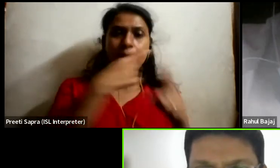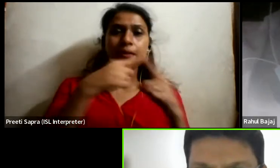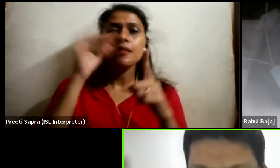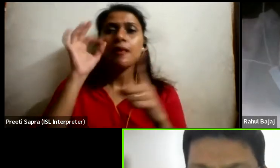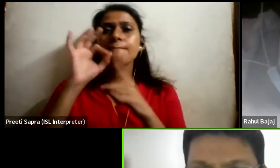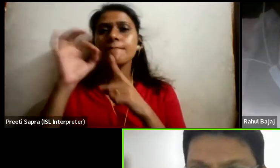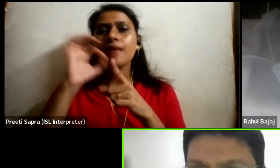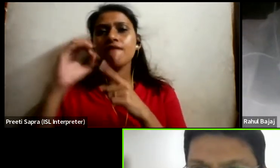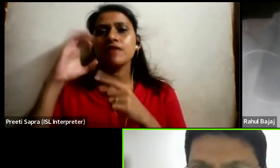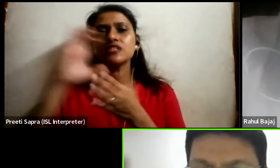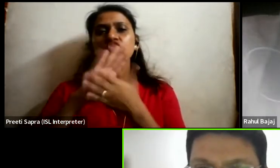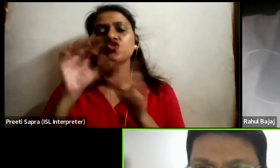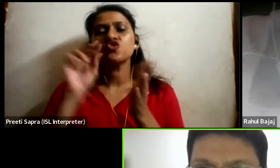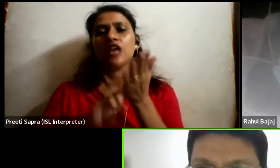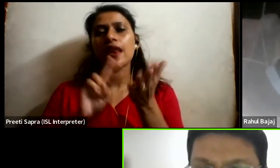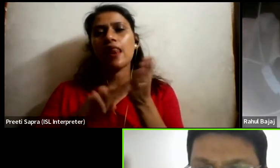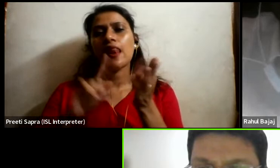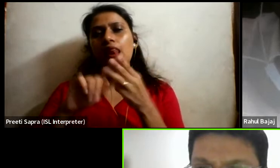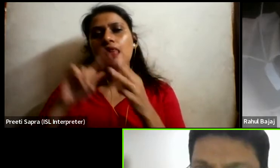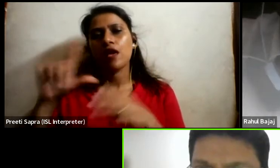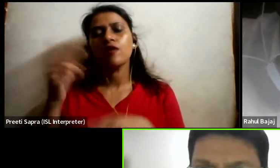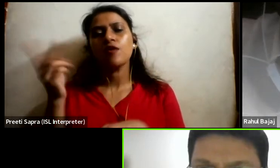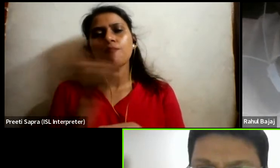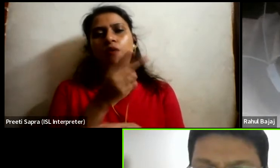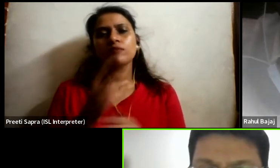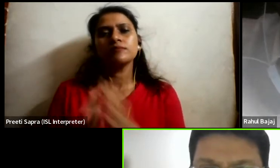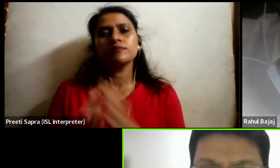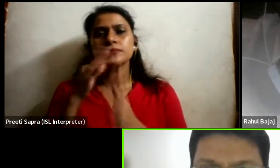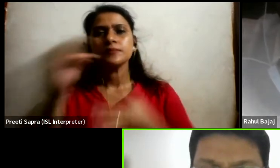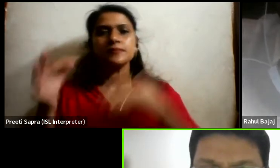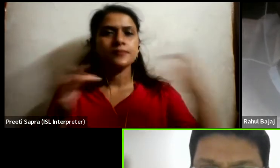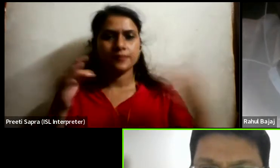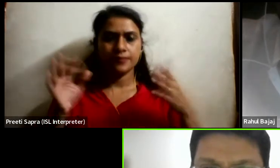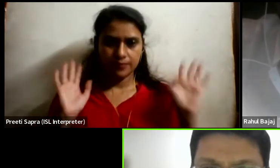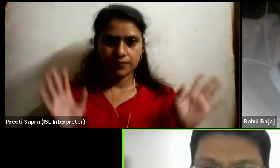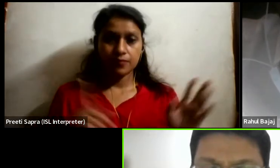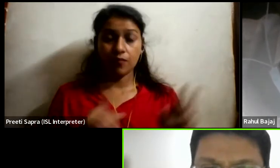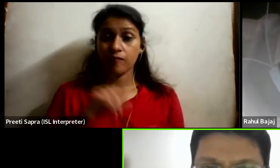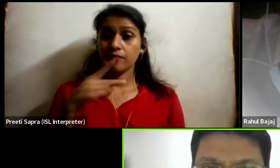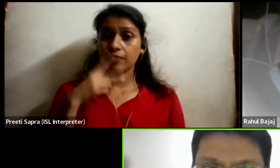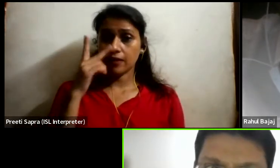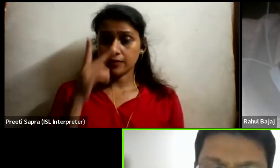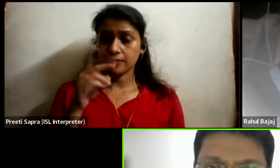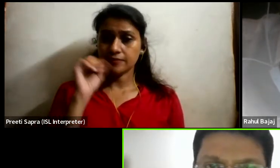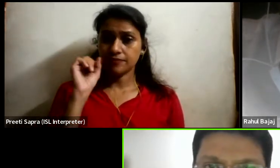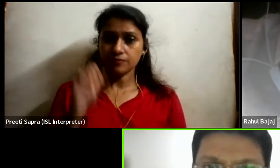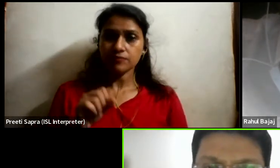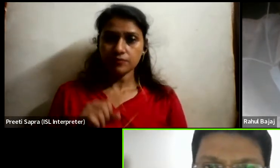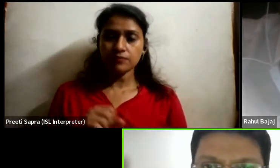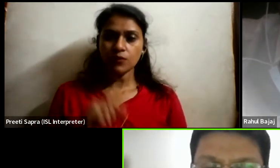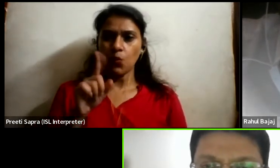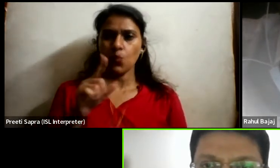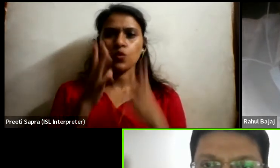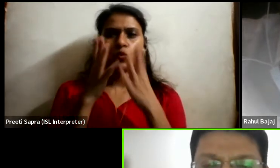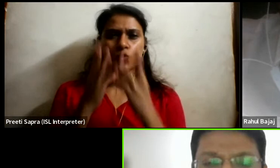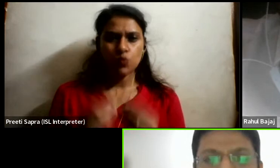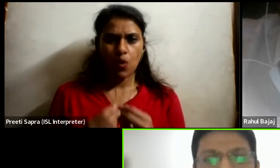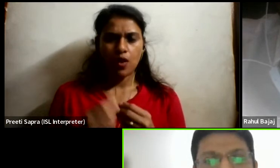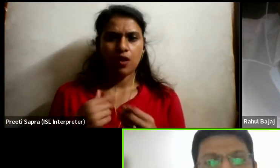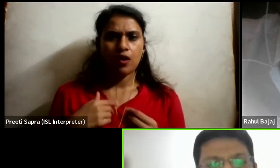Please start doing this. I see that as one of the solutions. I'm not